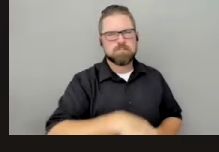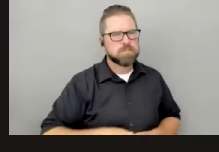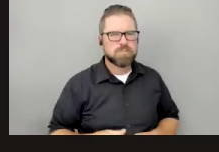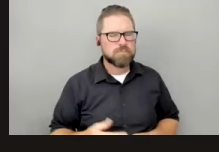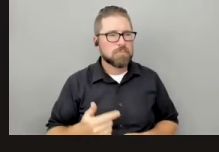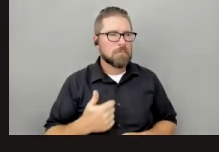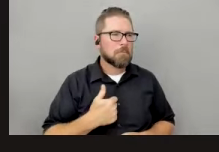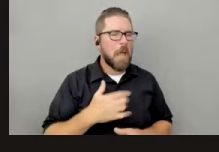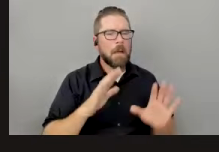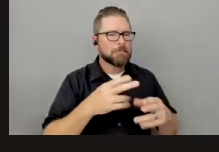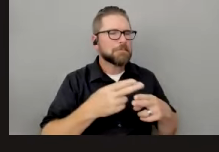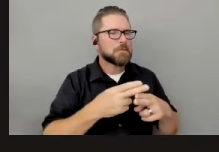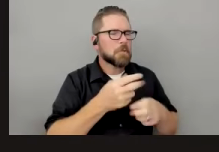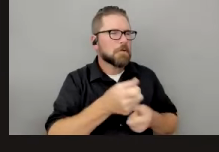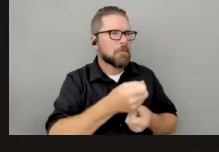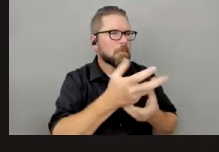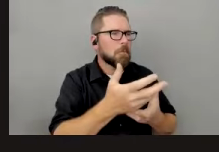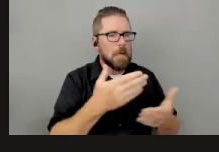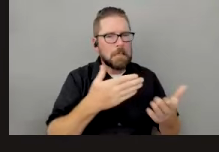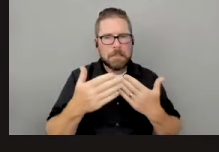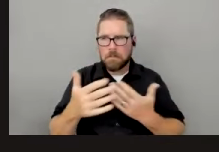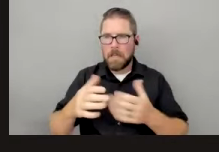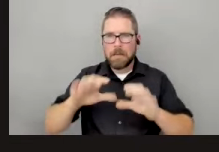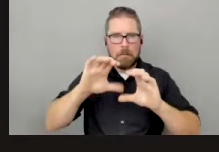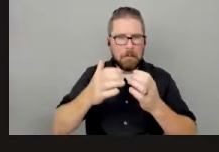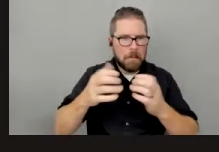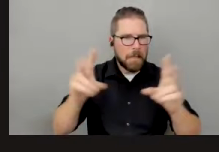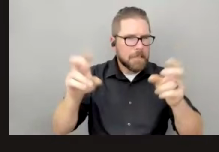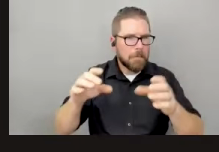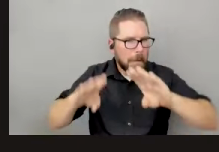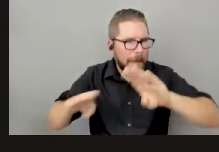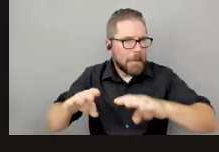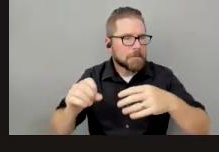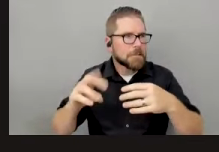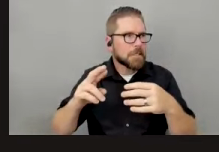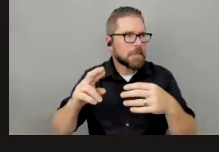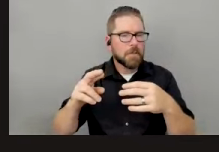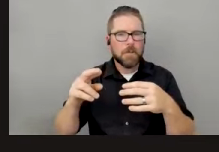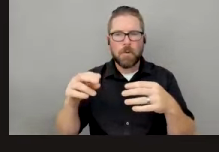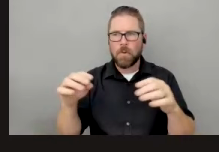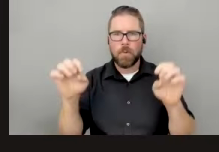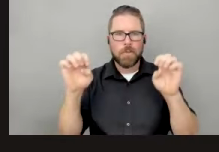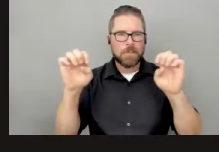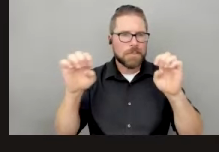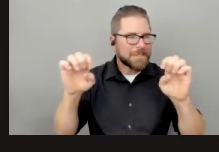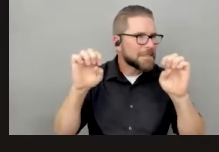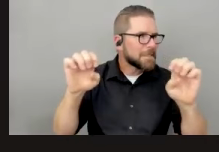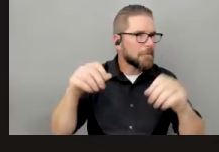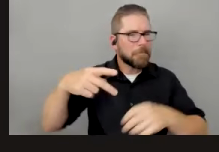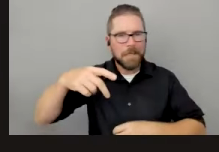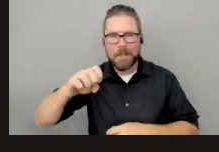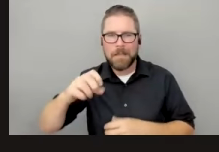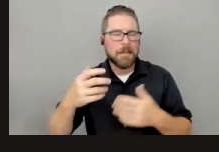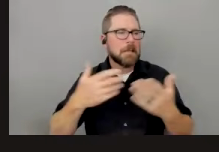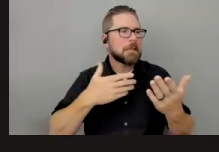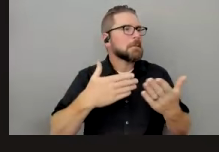very quickly that it doesn't matter whether it's a biology class or like a gym class. The larger point isn't about whether like